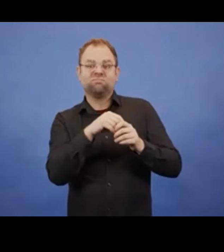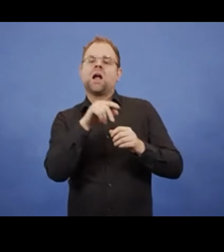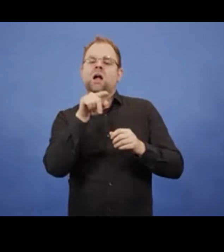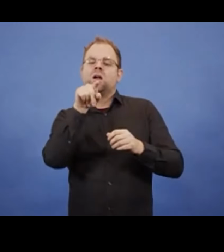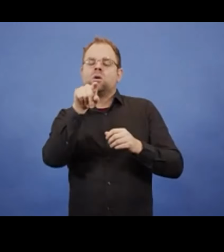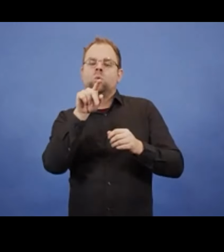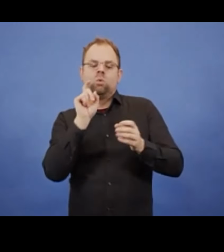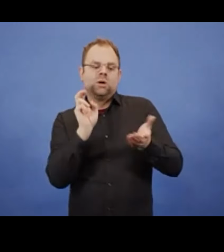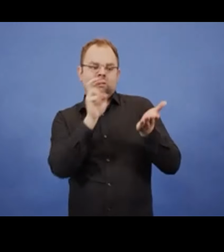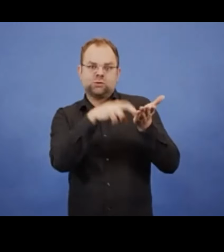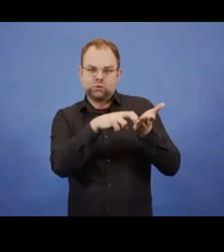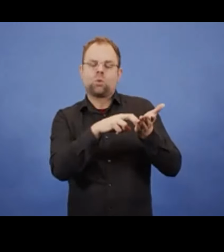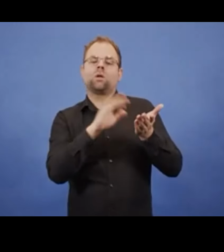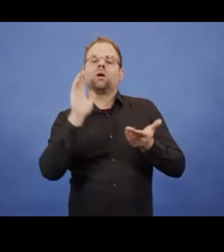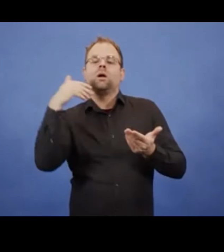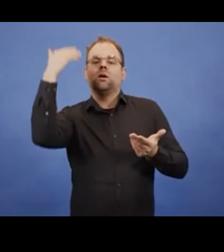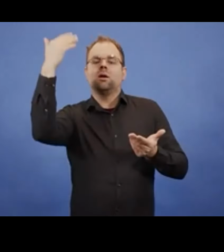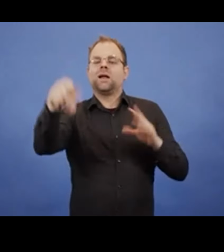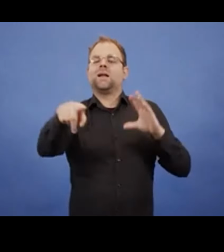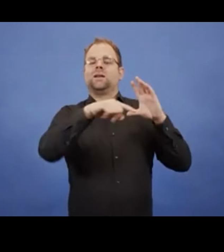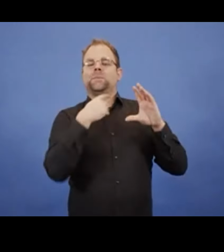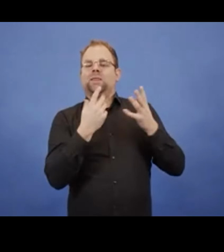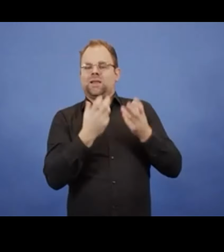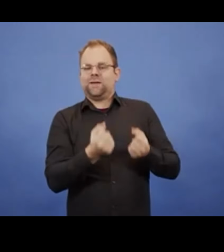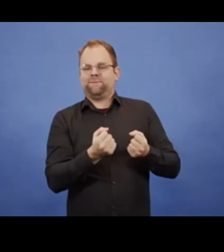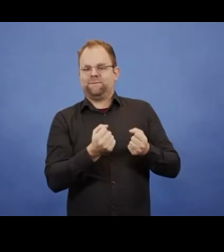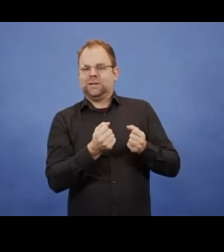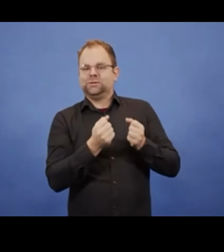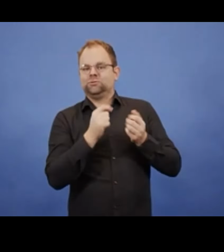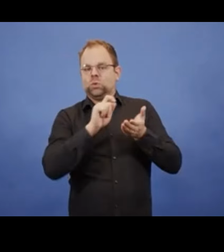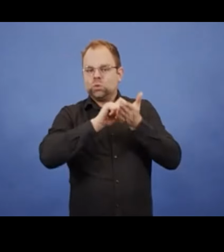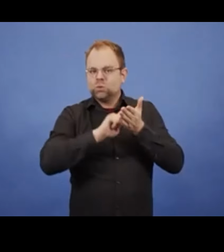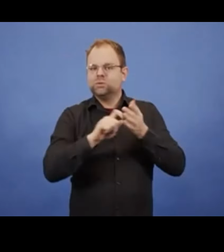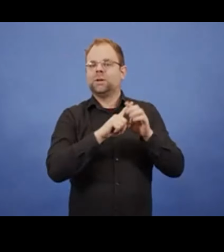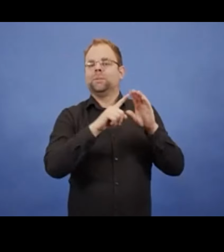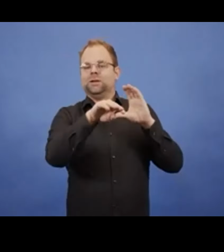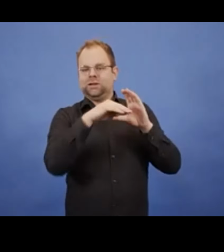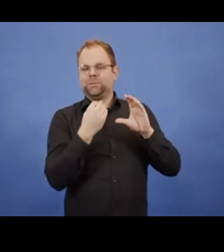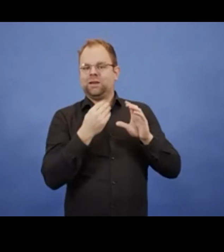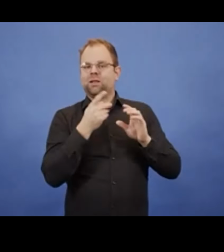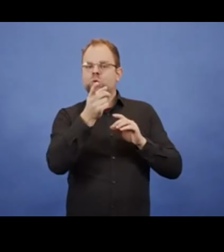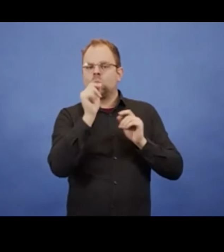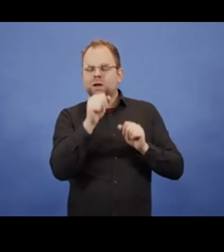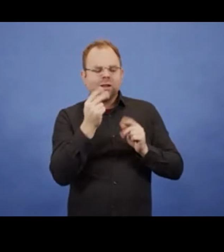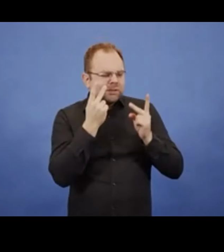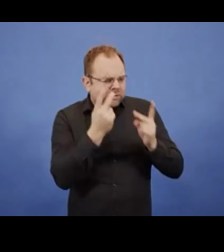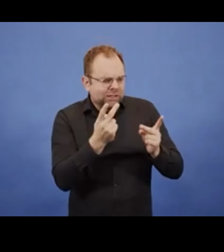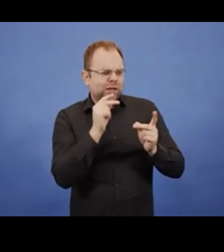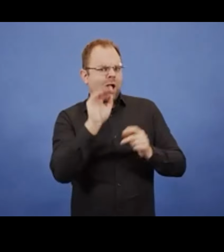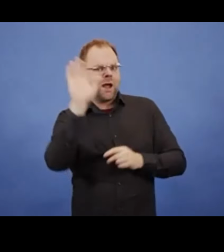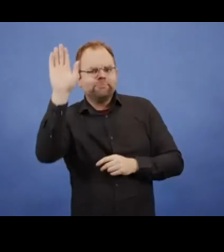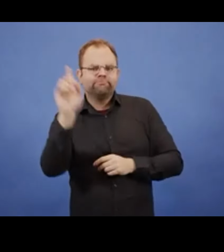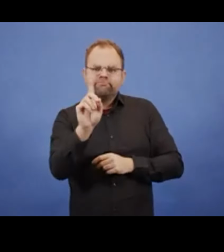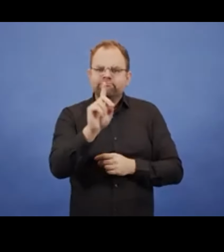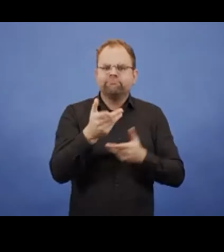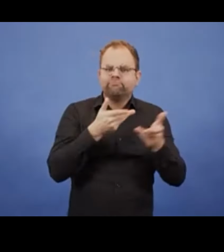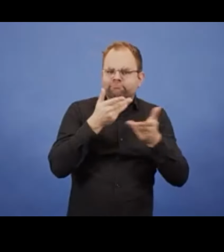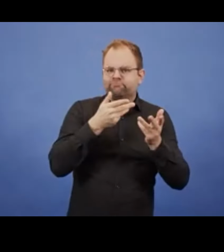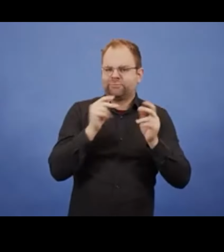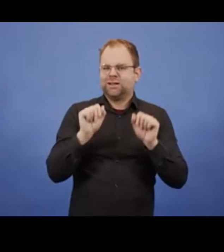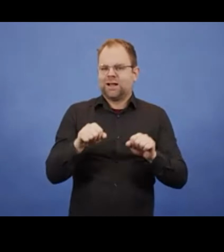then enter into the discussion of today, the topic. We have 2 colleagues, one